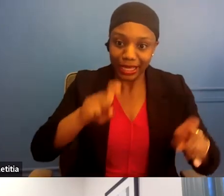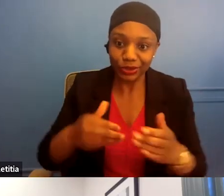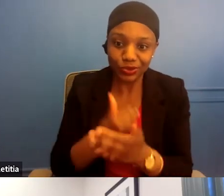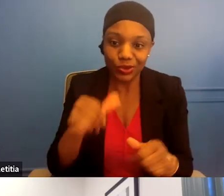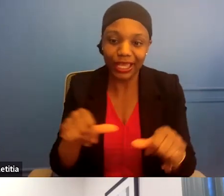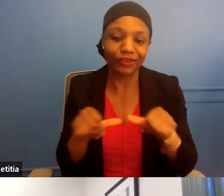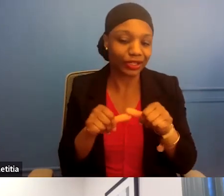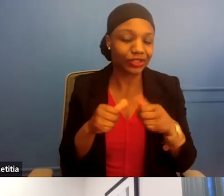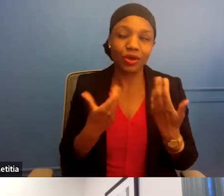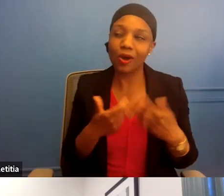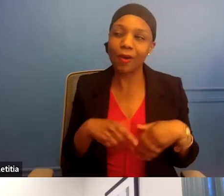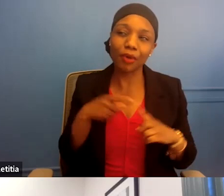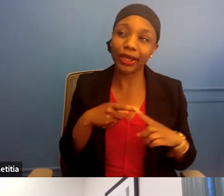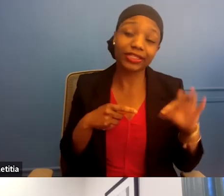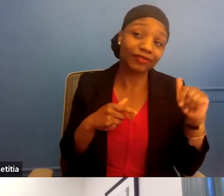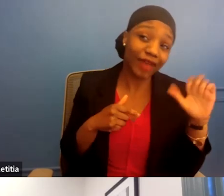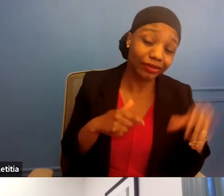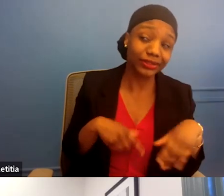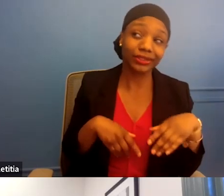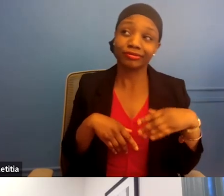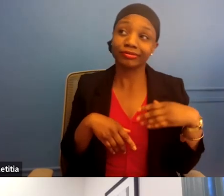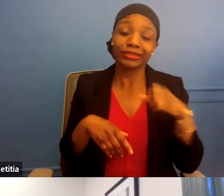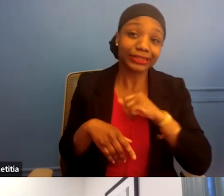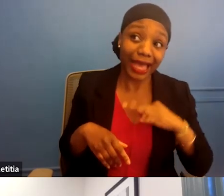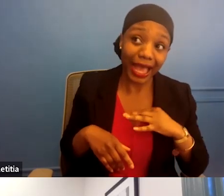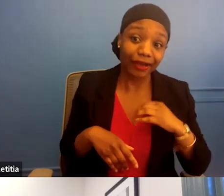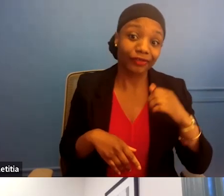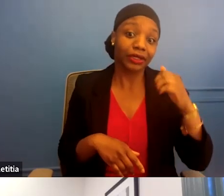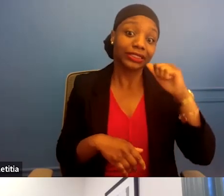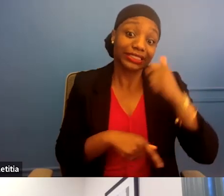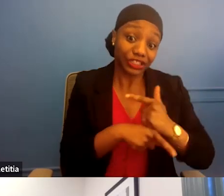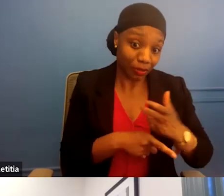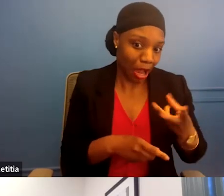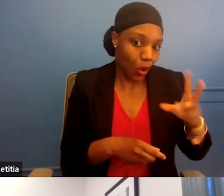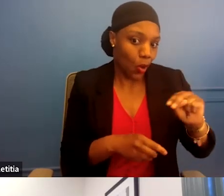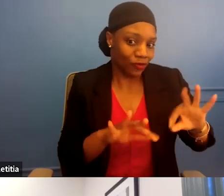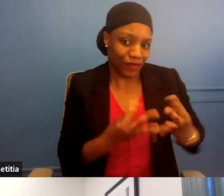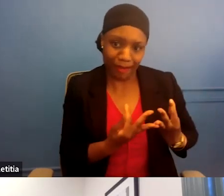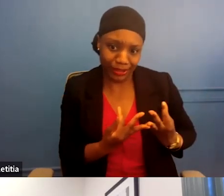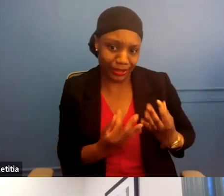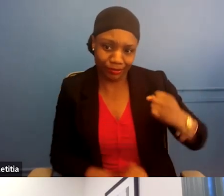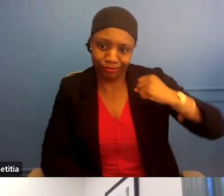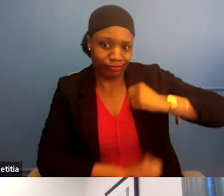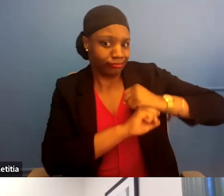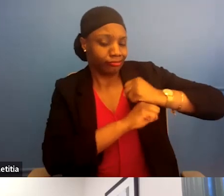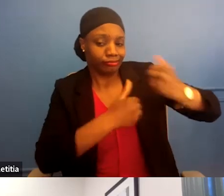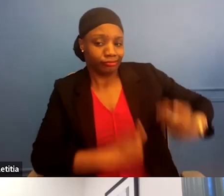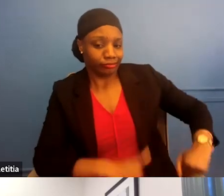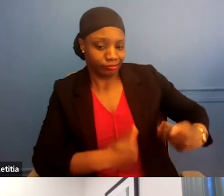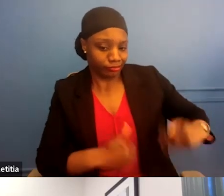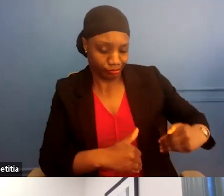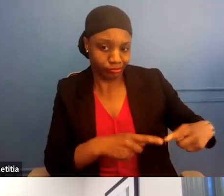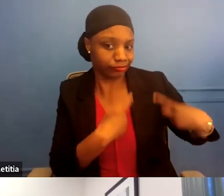the professors, whether it's our classmates, our siblings, frankly, my own family has been a tremendous area of support for me along the